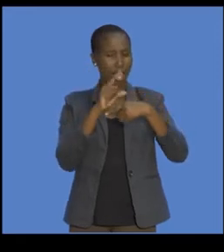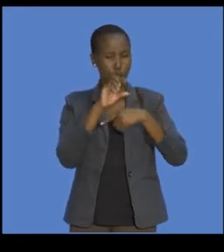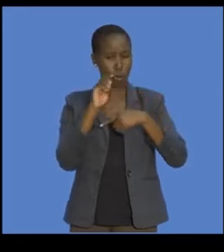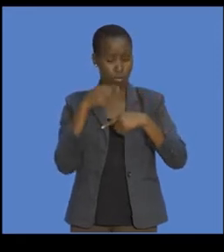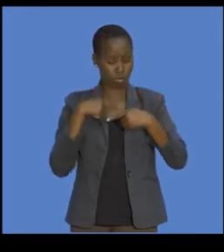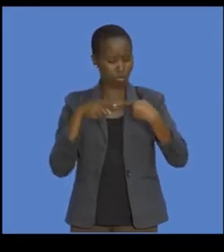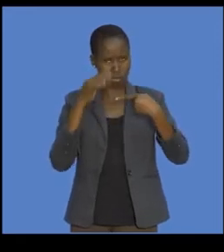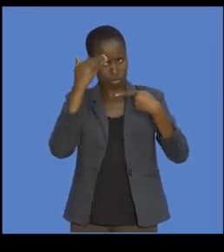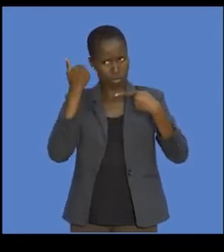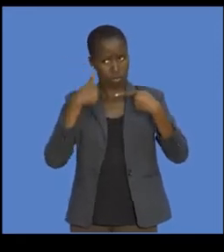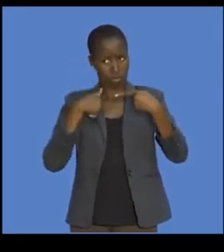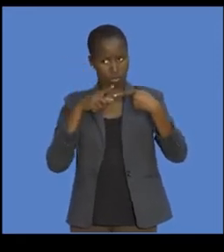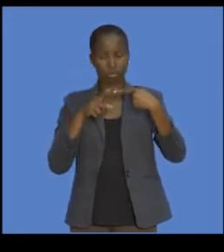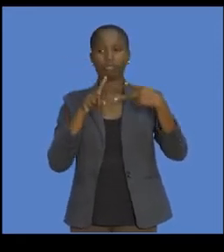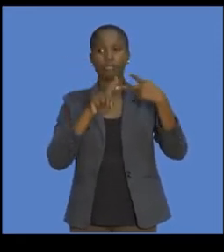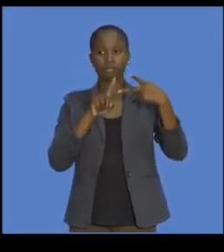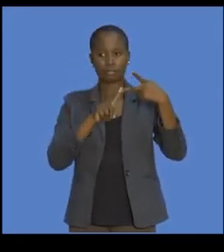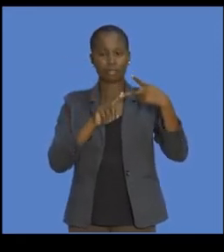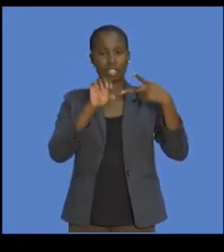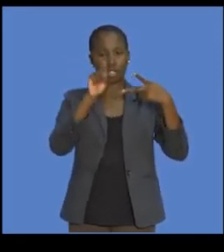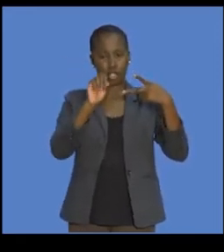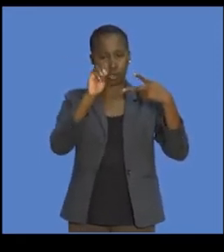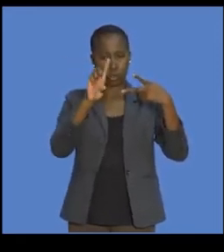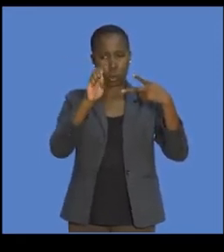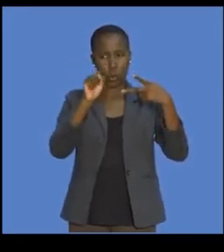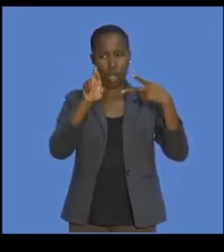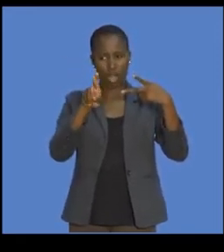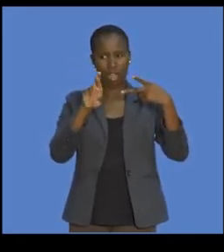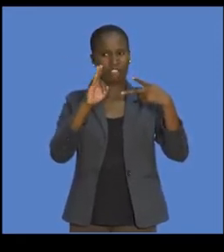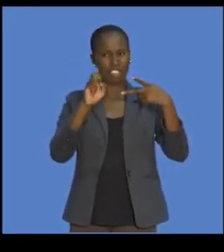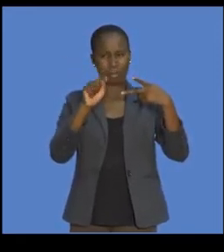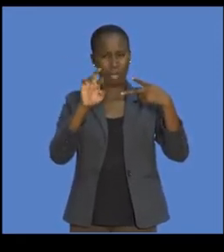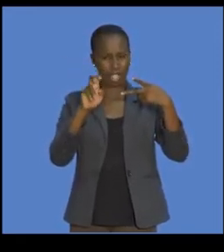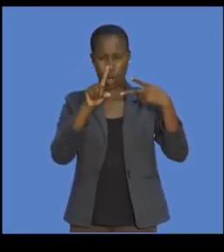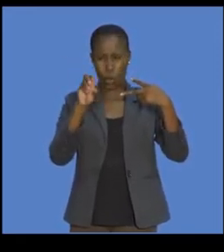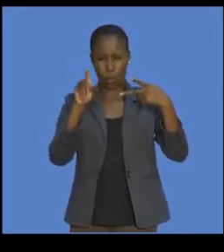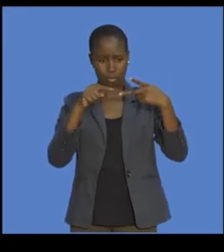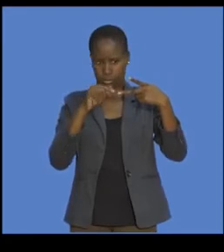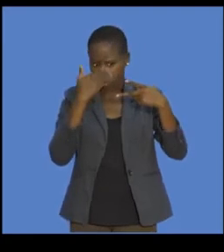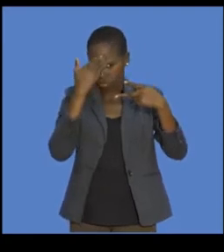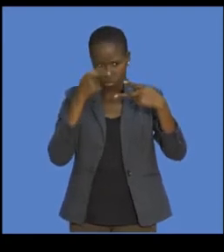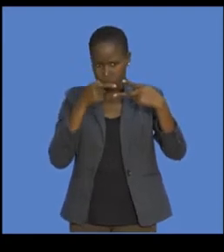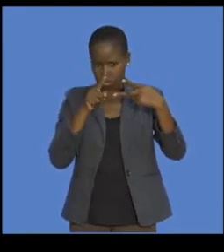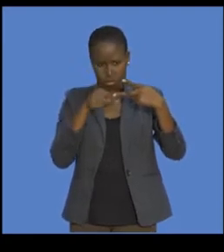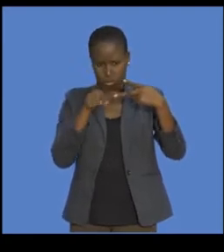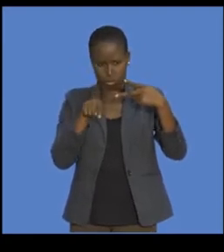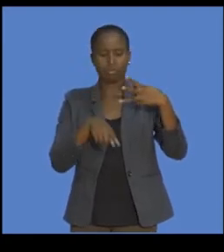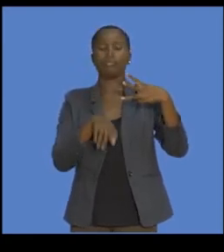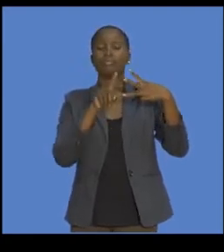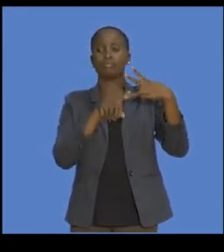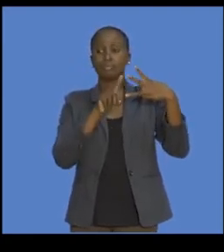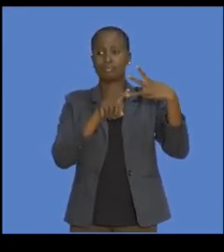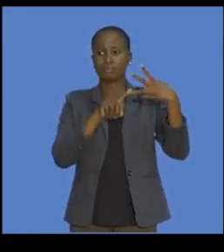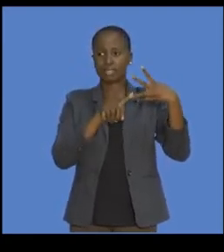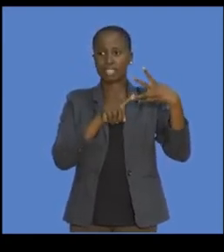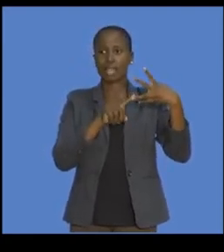how enlightening, but certainly not correct. The positive feedback loop, or D, the